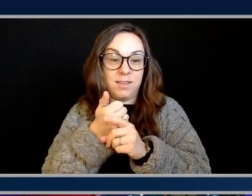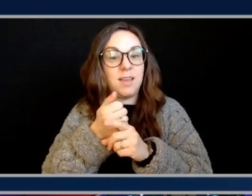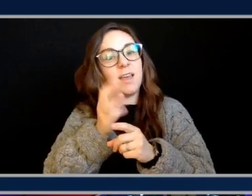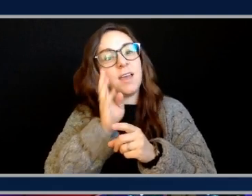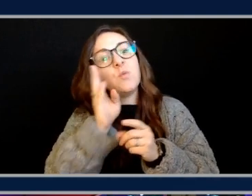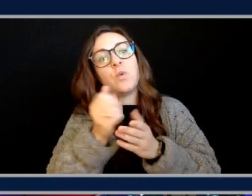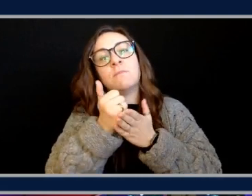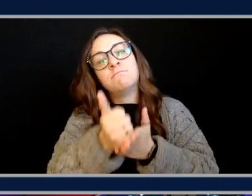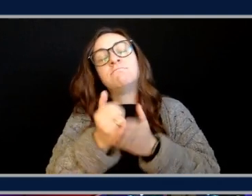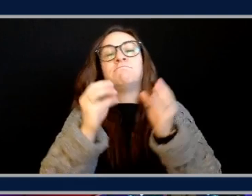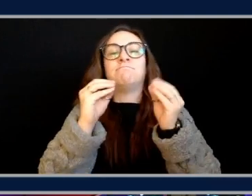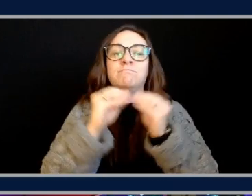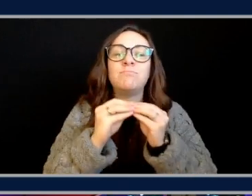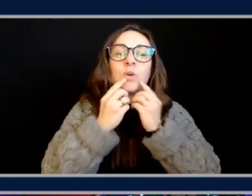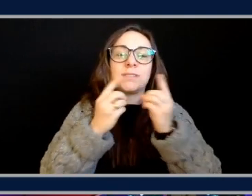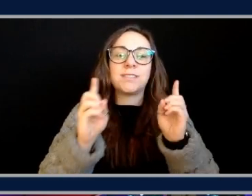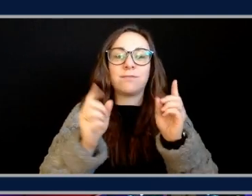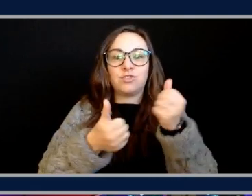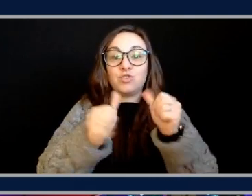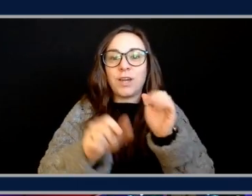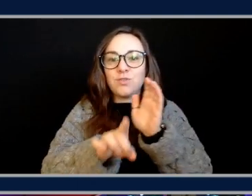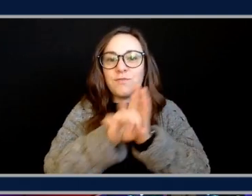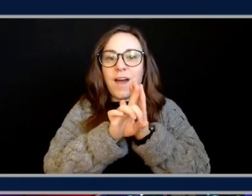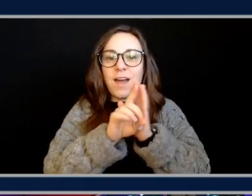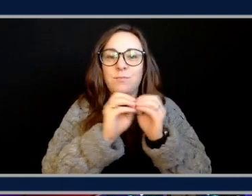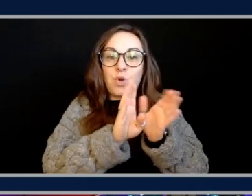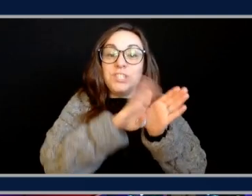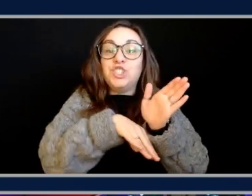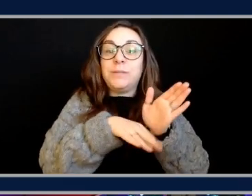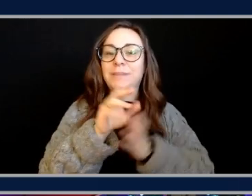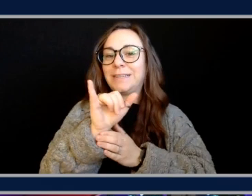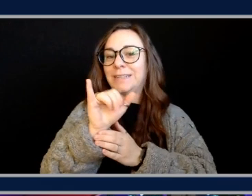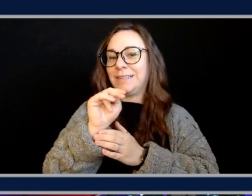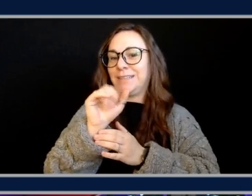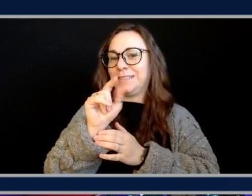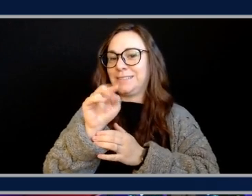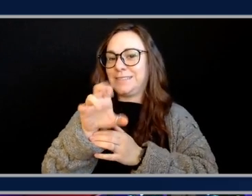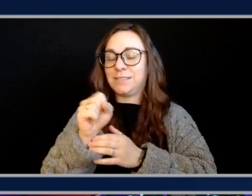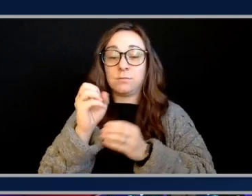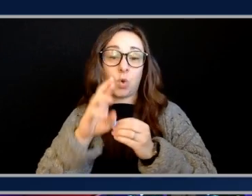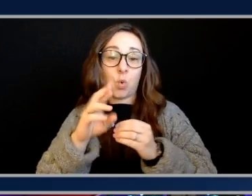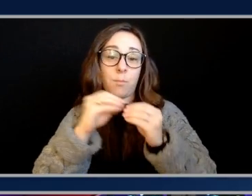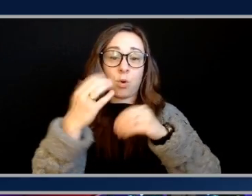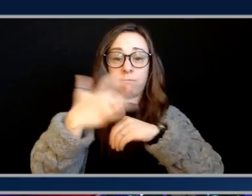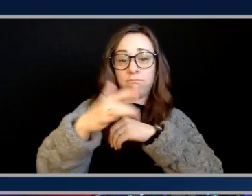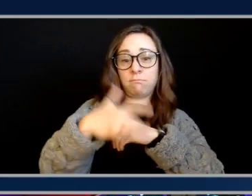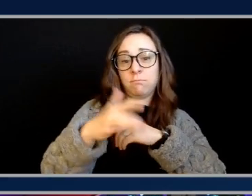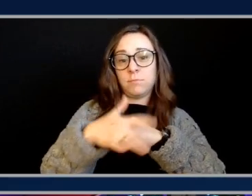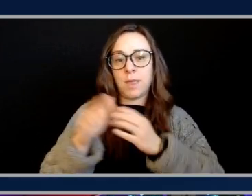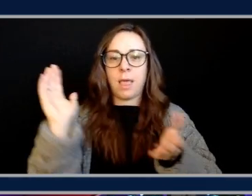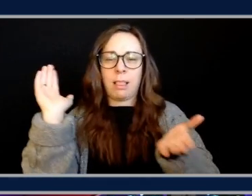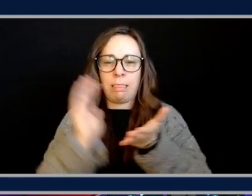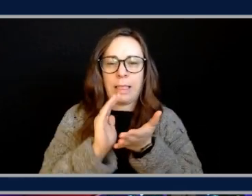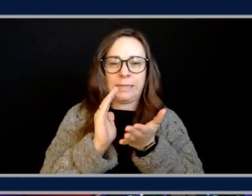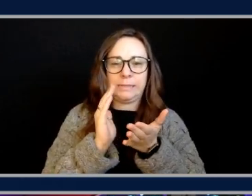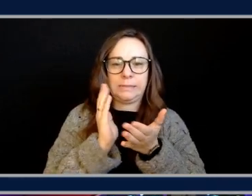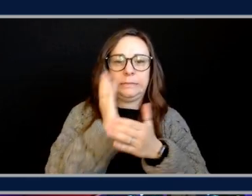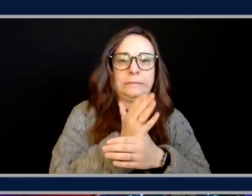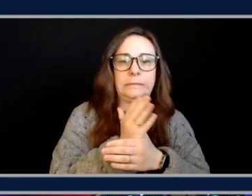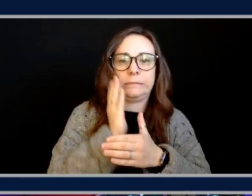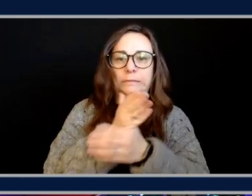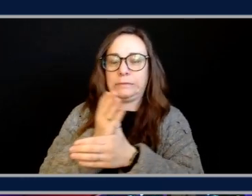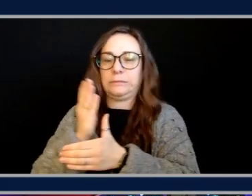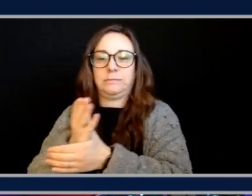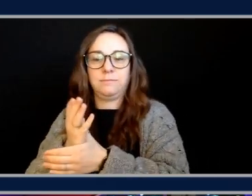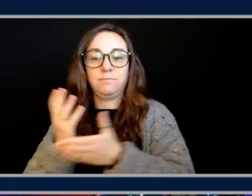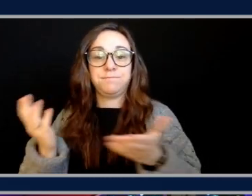in finding cheaper instances in some cases, or being a little bit more available, less kind of interruptions, or if you just always want to